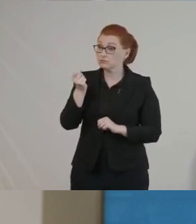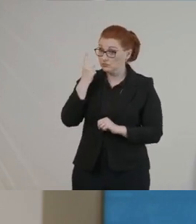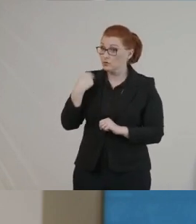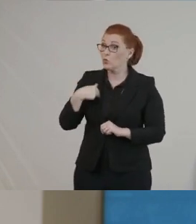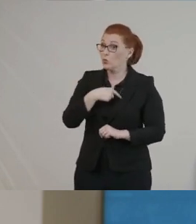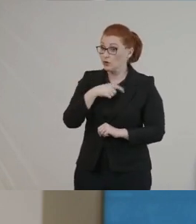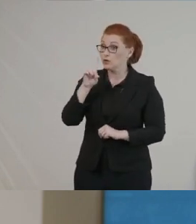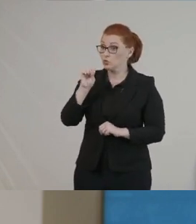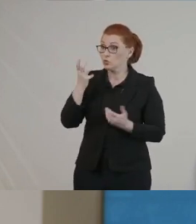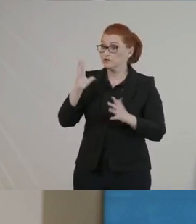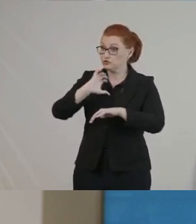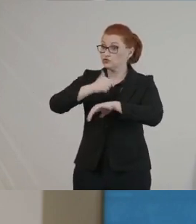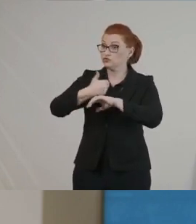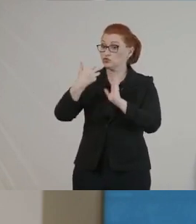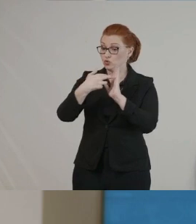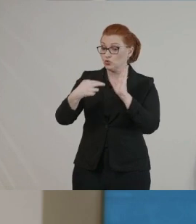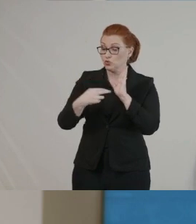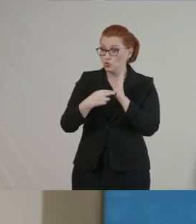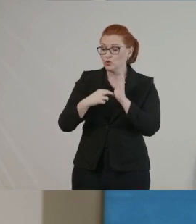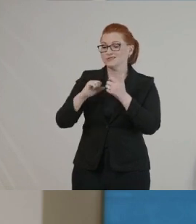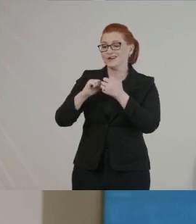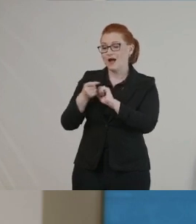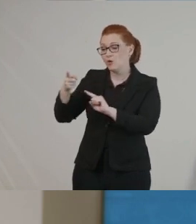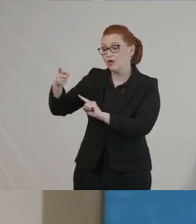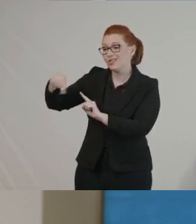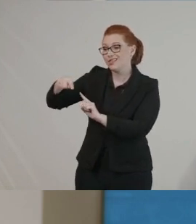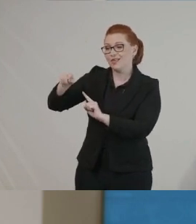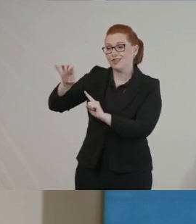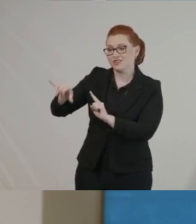potential cases of communicable disease within